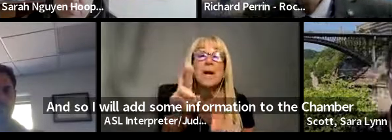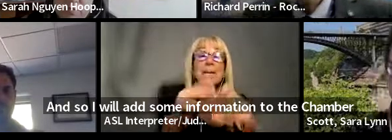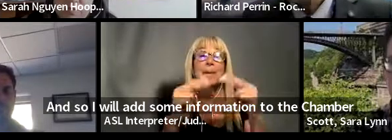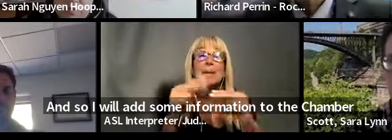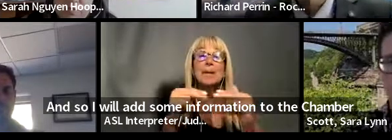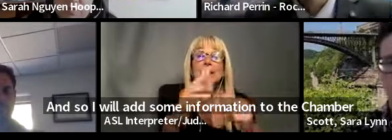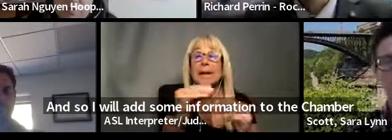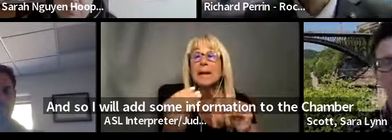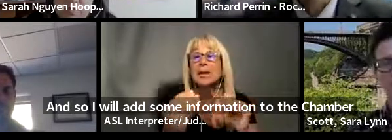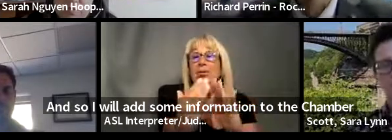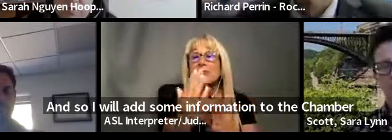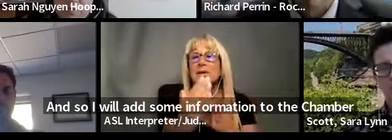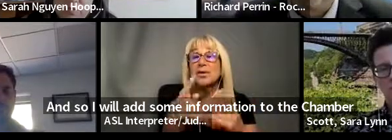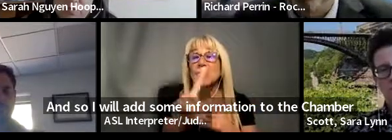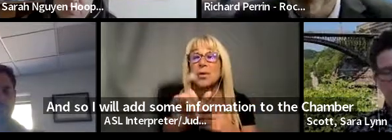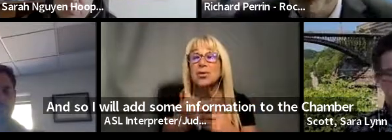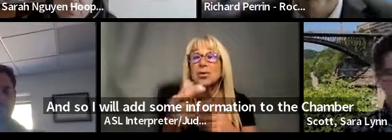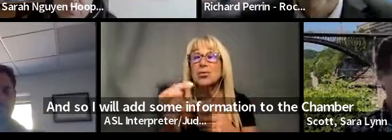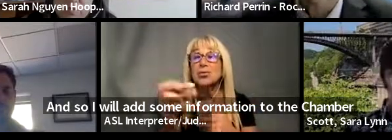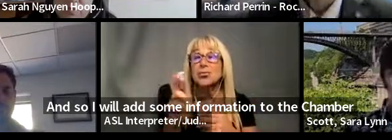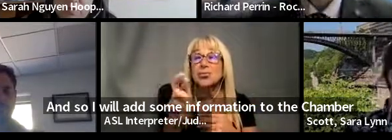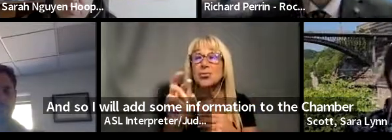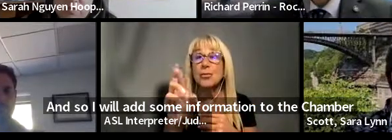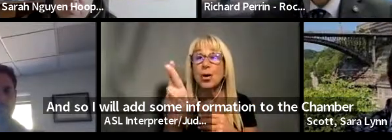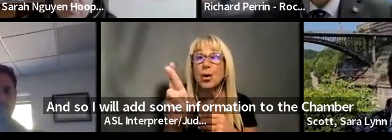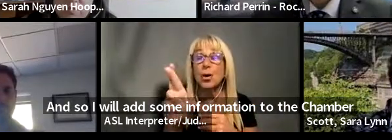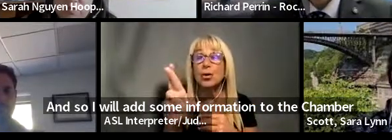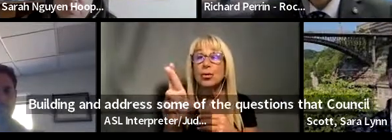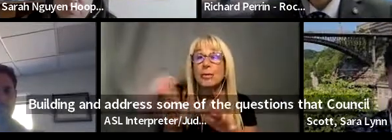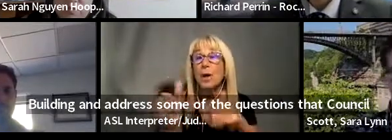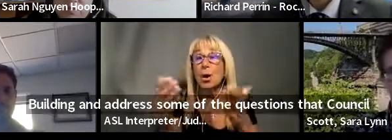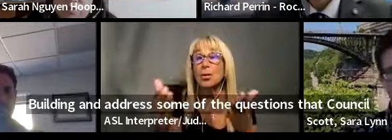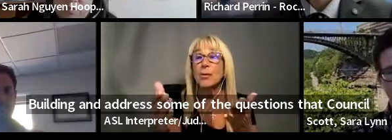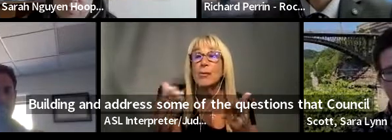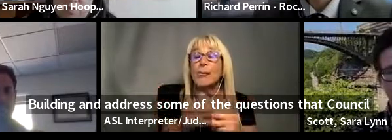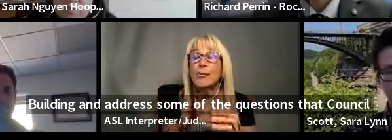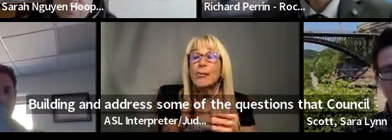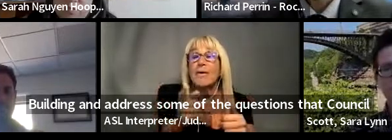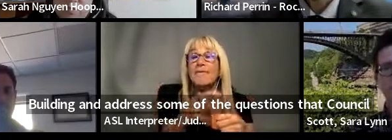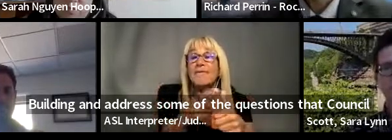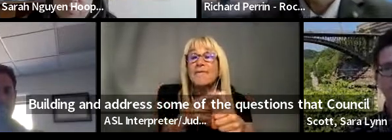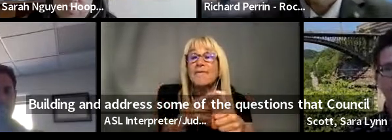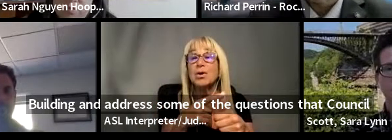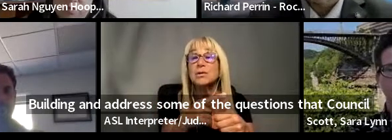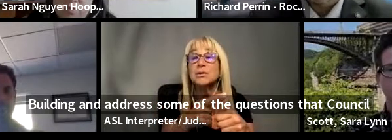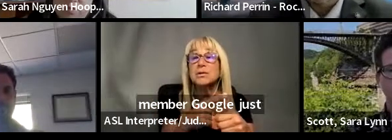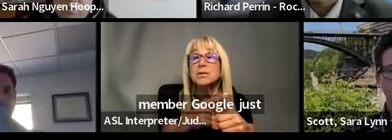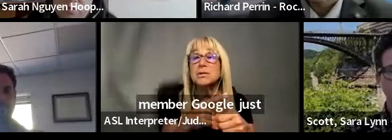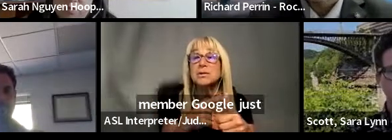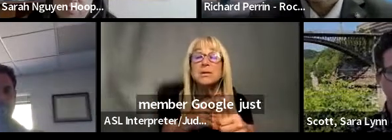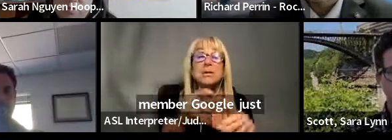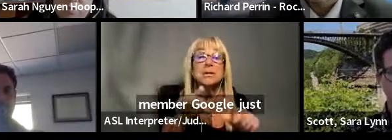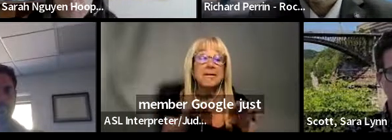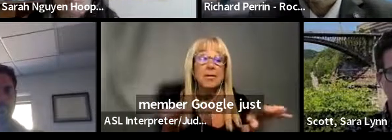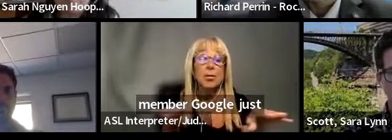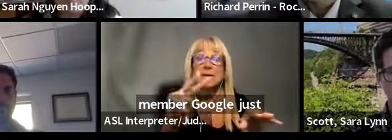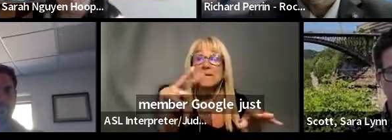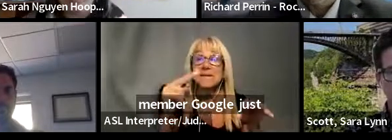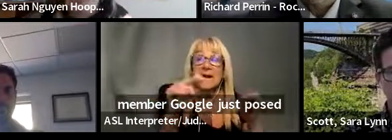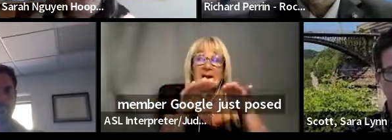questions that Councilmember Gruber just posed. So the first and second floor of the